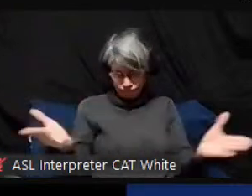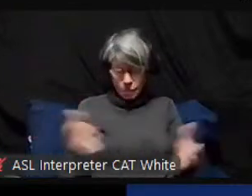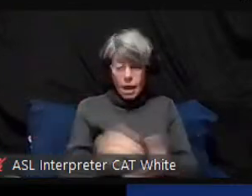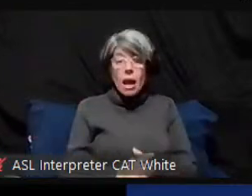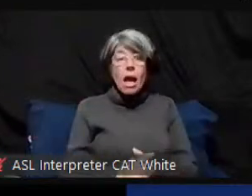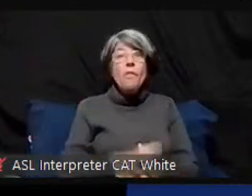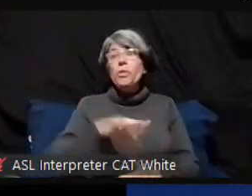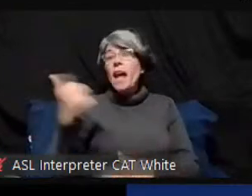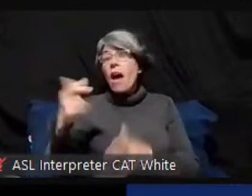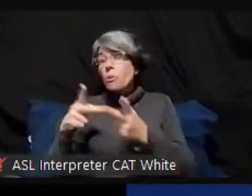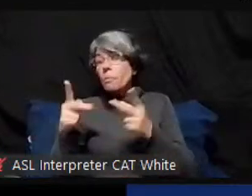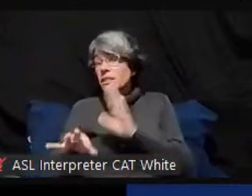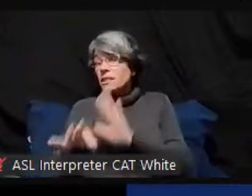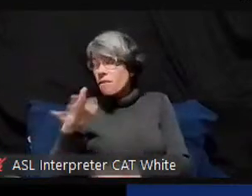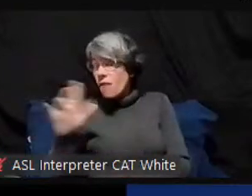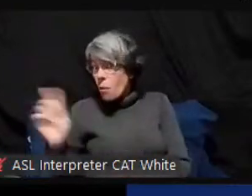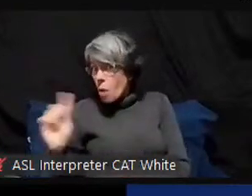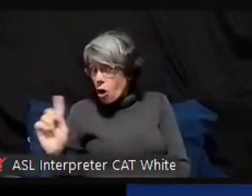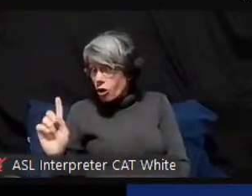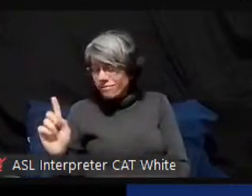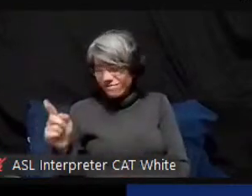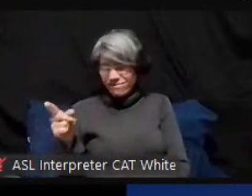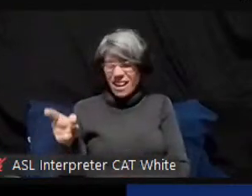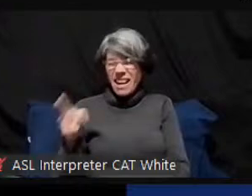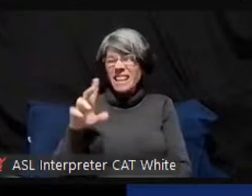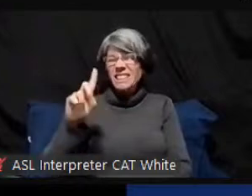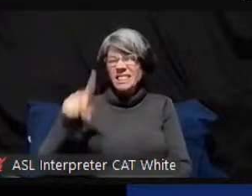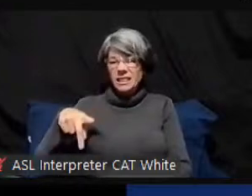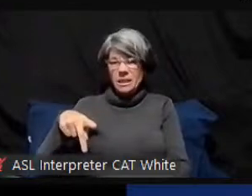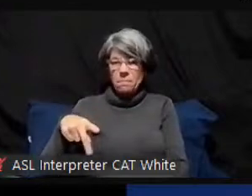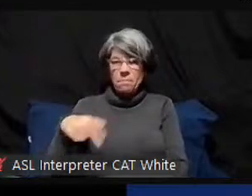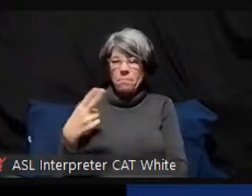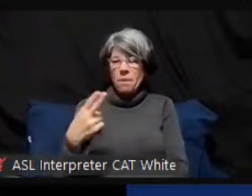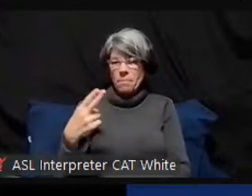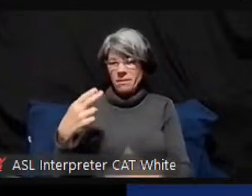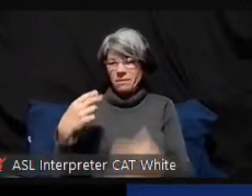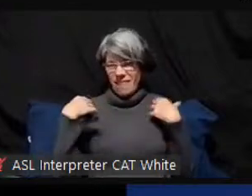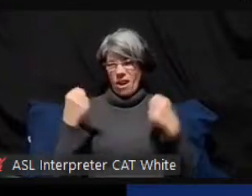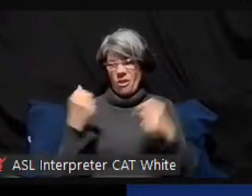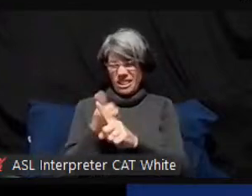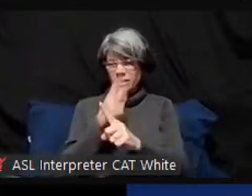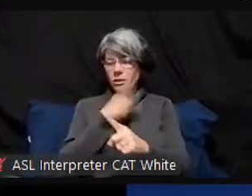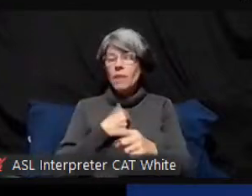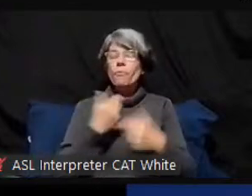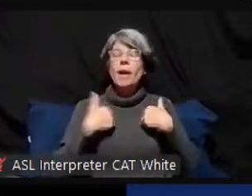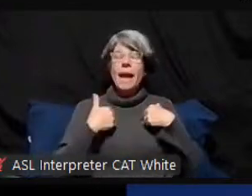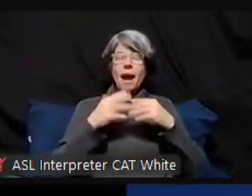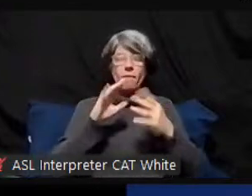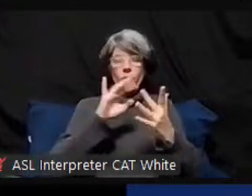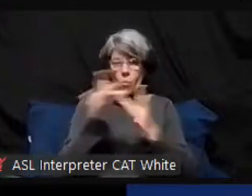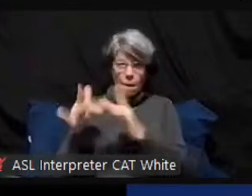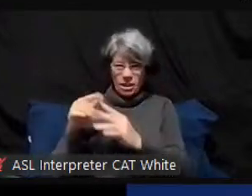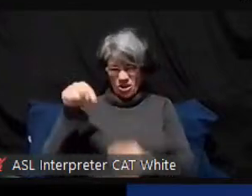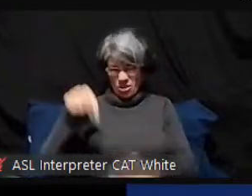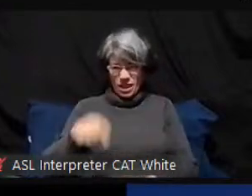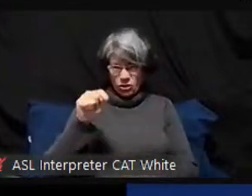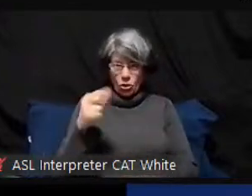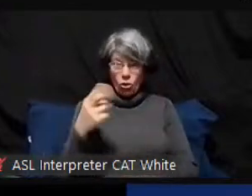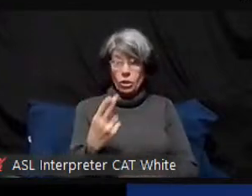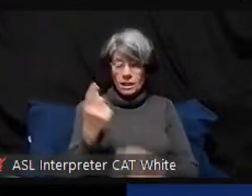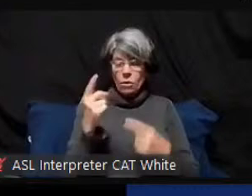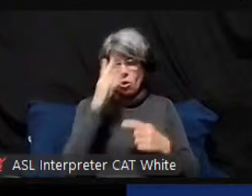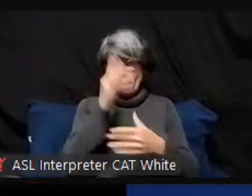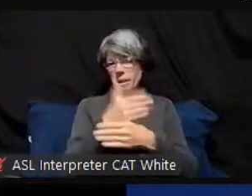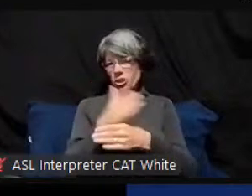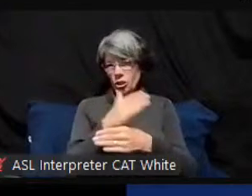for information is the Department of Public Health is hosting ongoing webinars. We have another one this Thursday where we will be